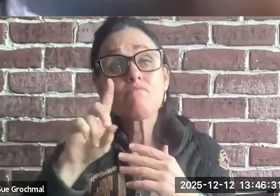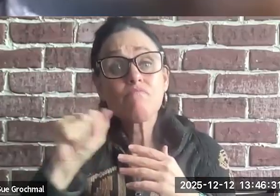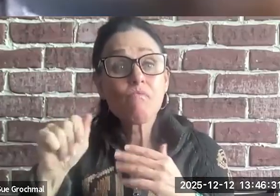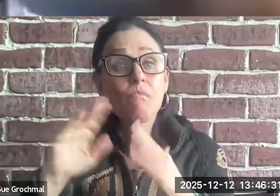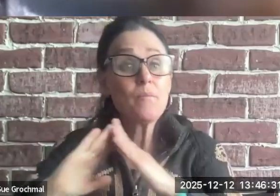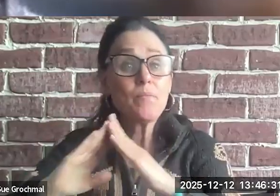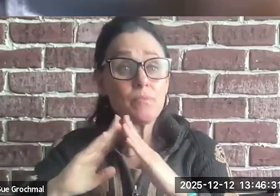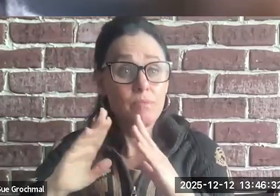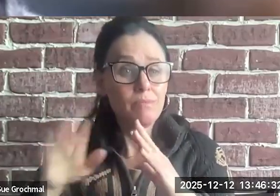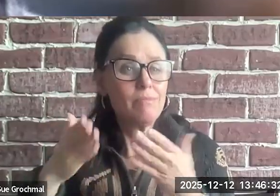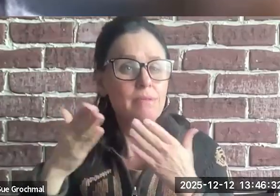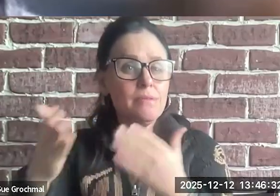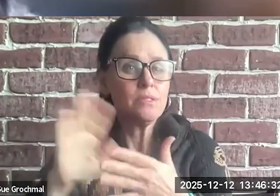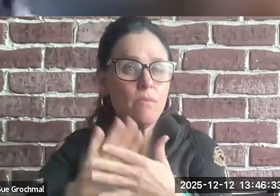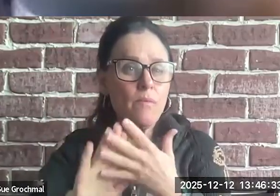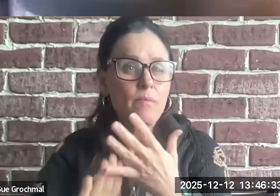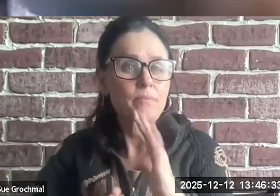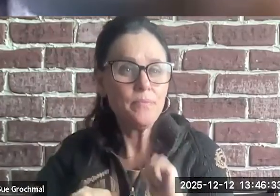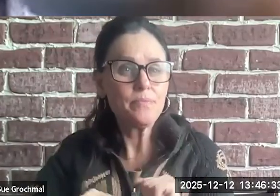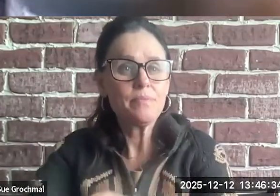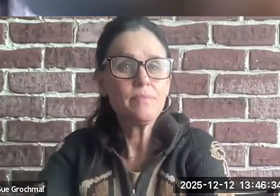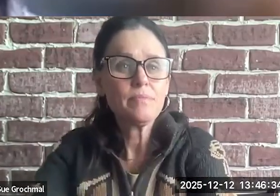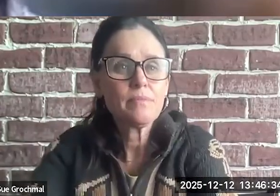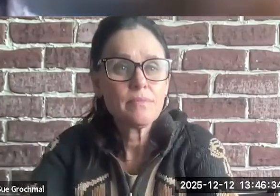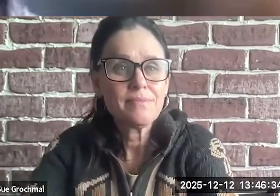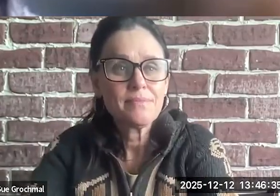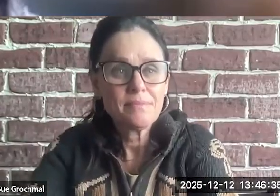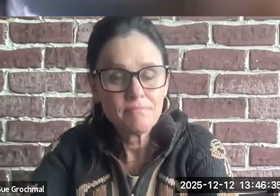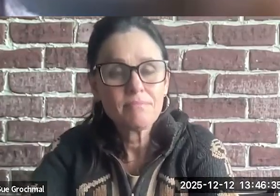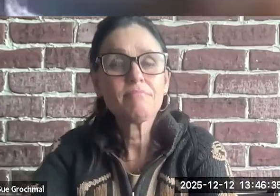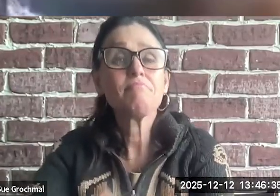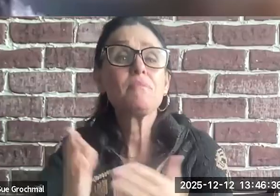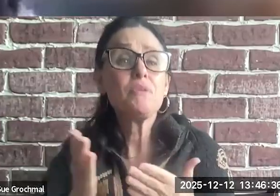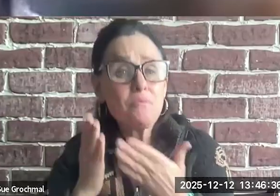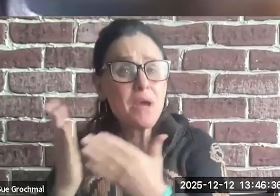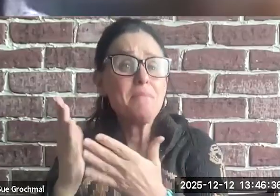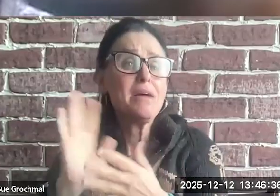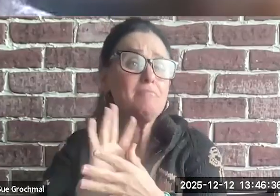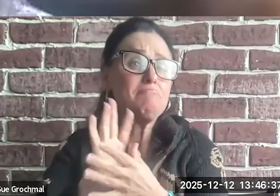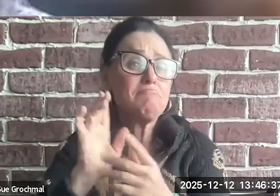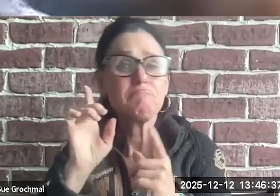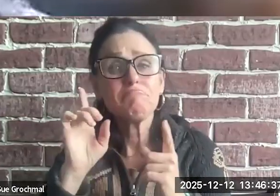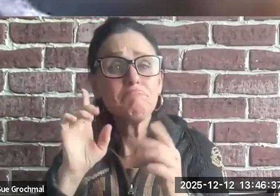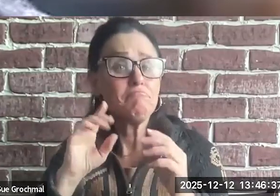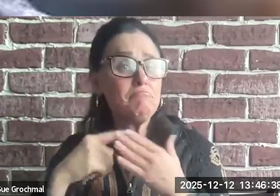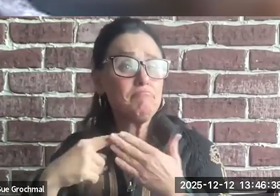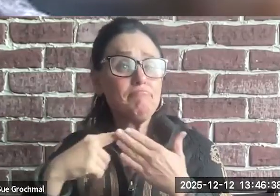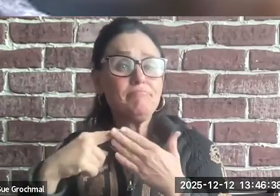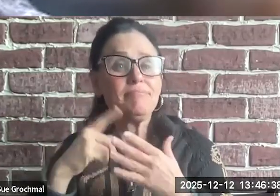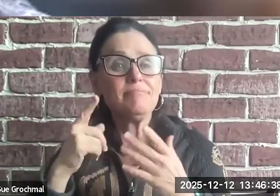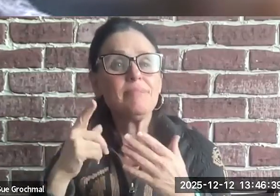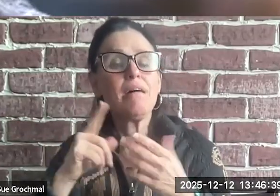more information about the project and about the recommendations that we will come to at the later stages of the